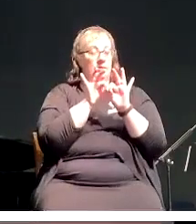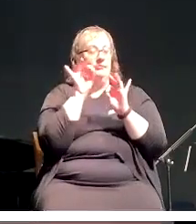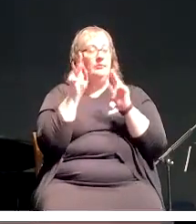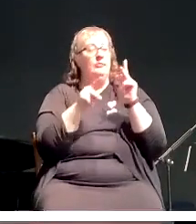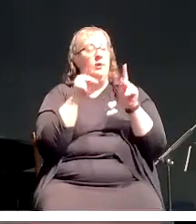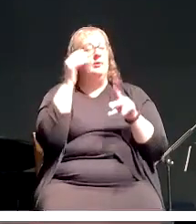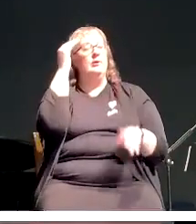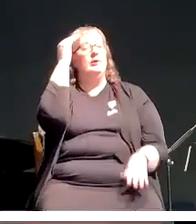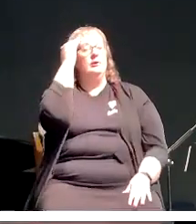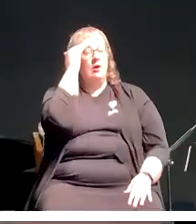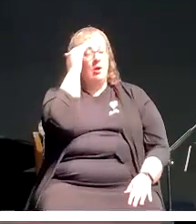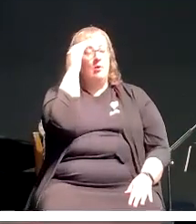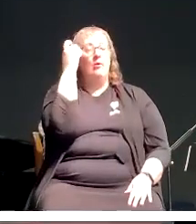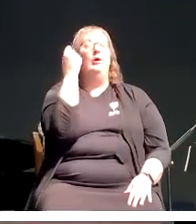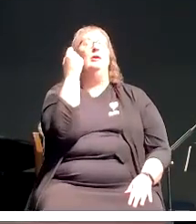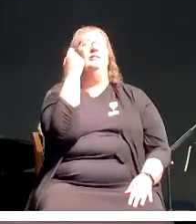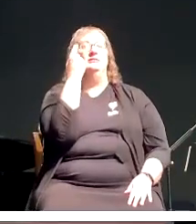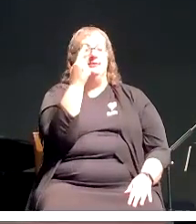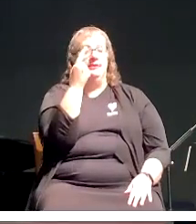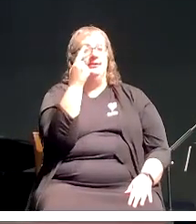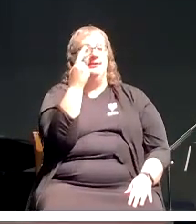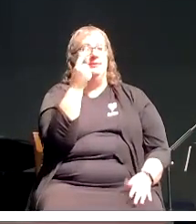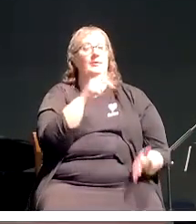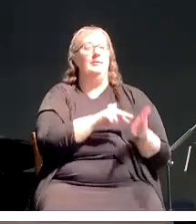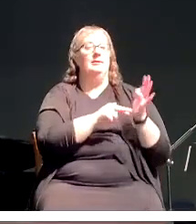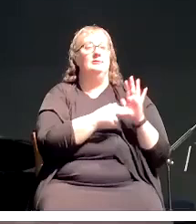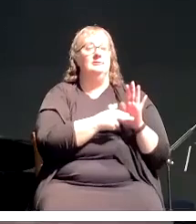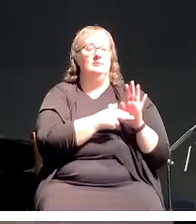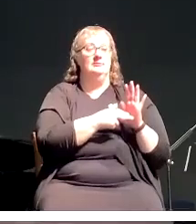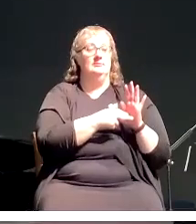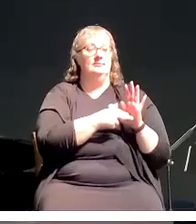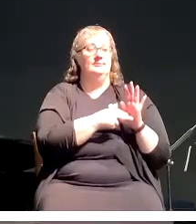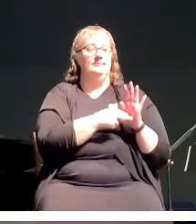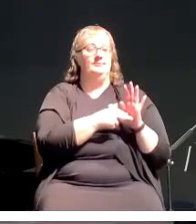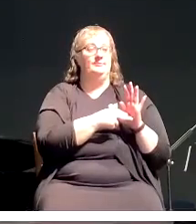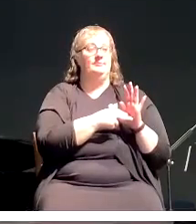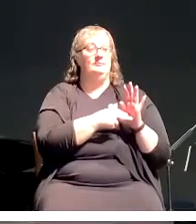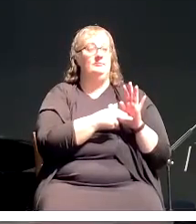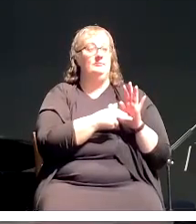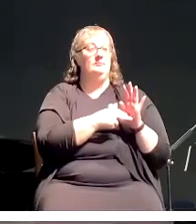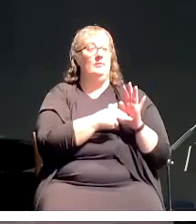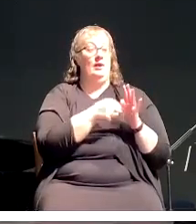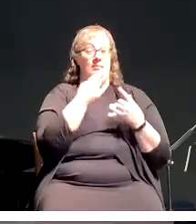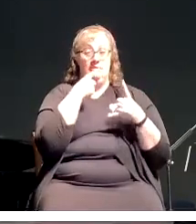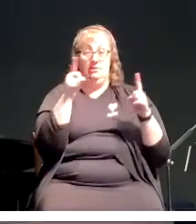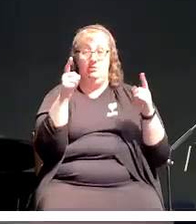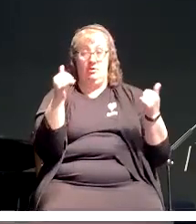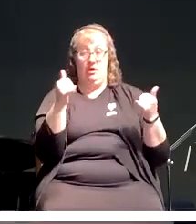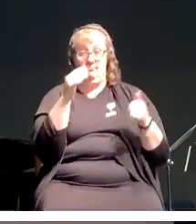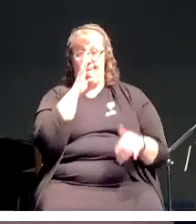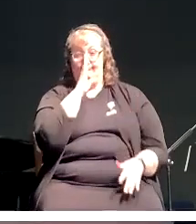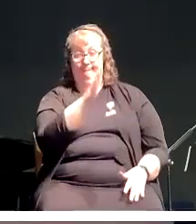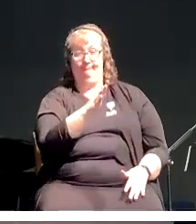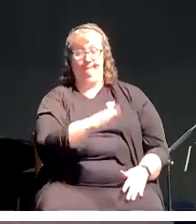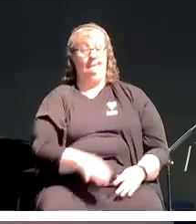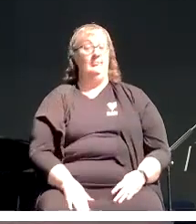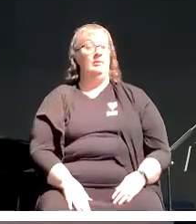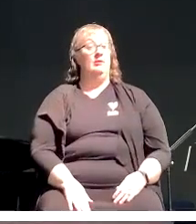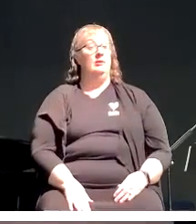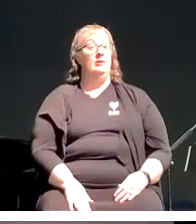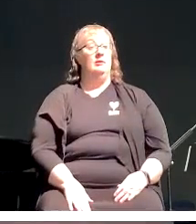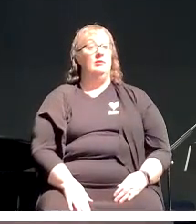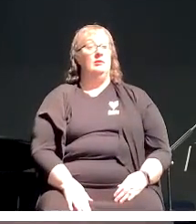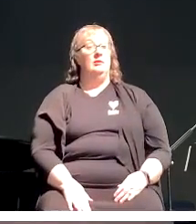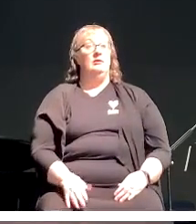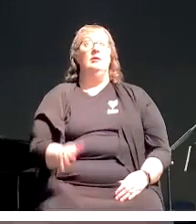people to know and understand what this means. I'm going to tell you right now, flat out, He